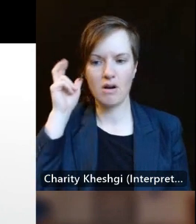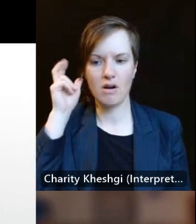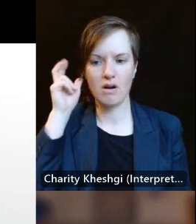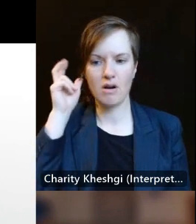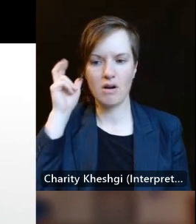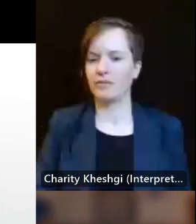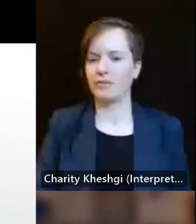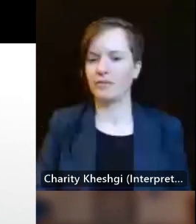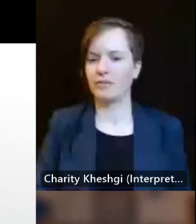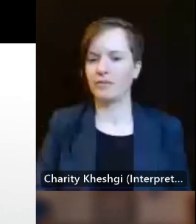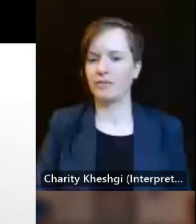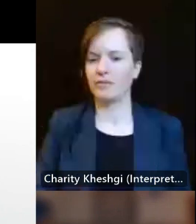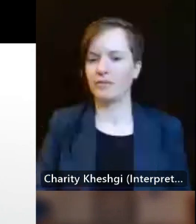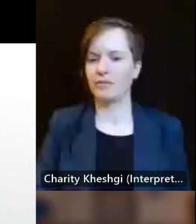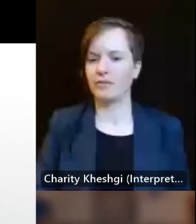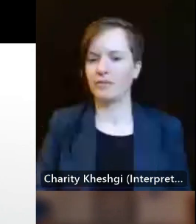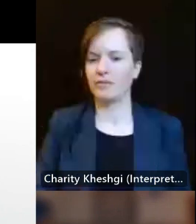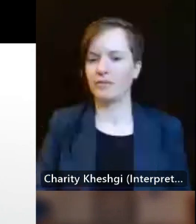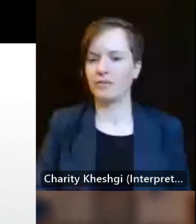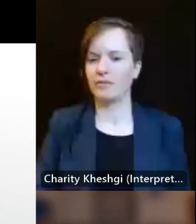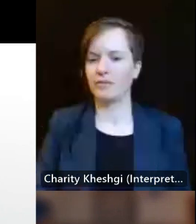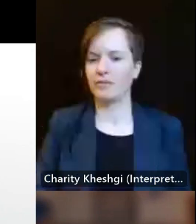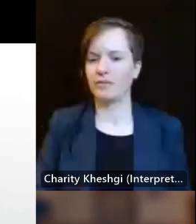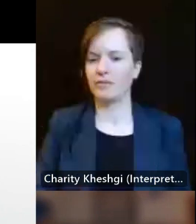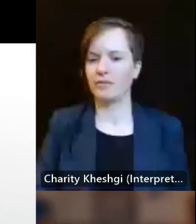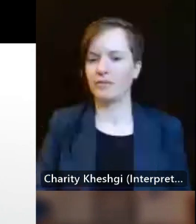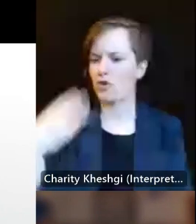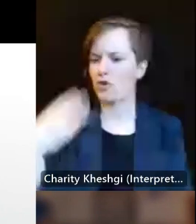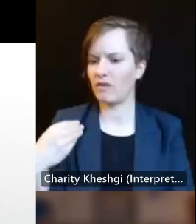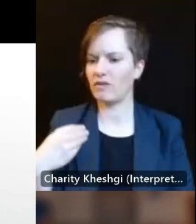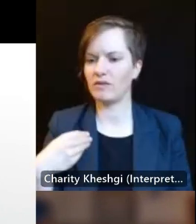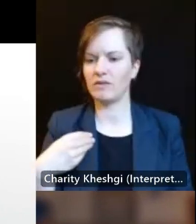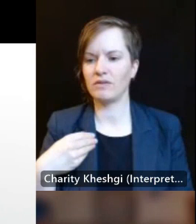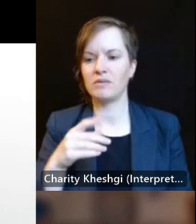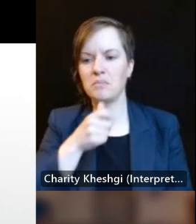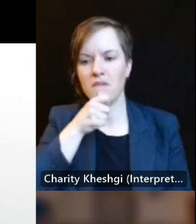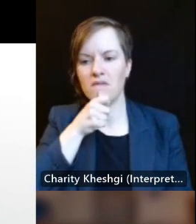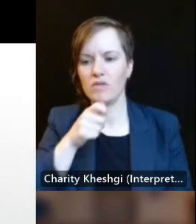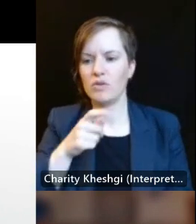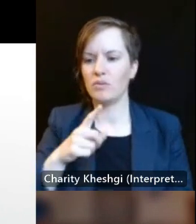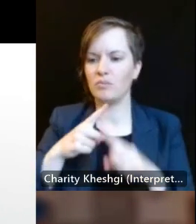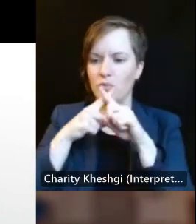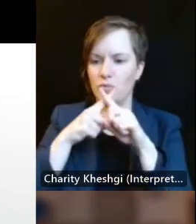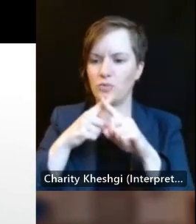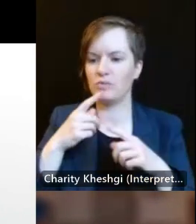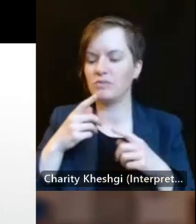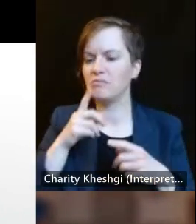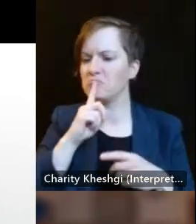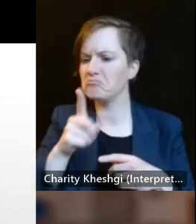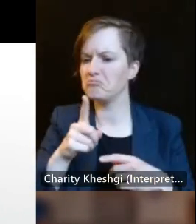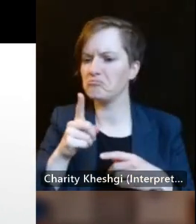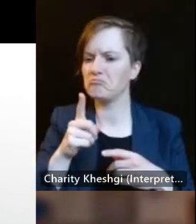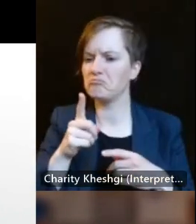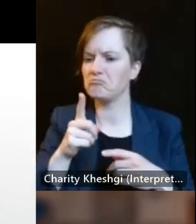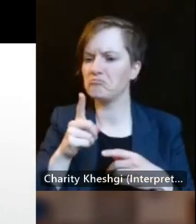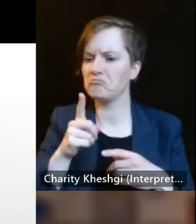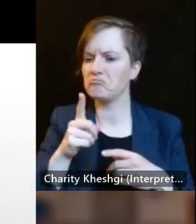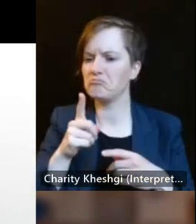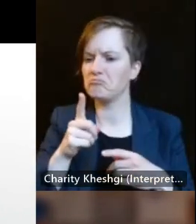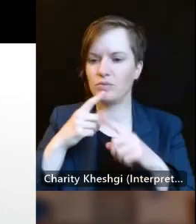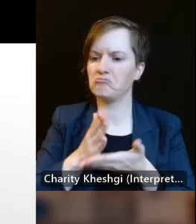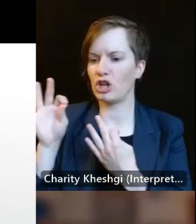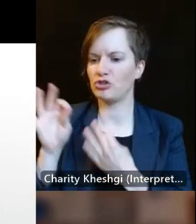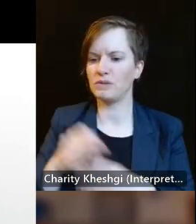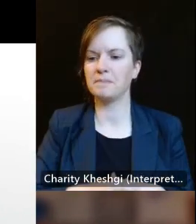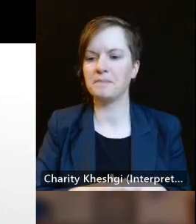and your microphones will be muted to limit background noises and other potential distractions. We will hold all